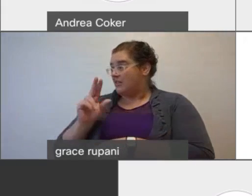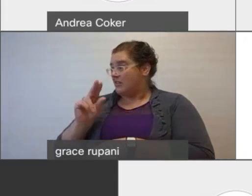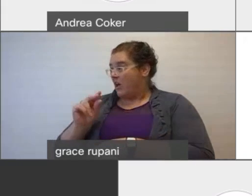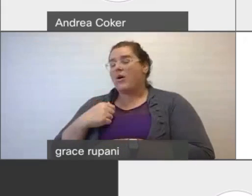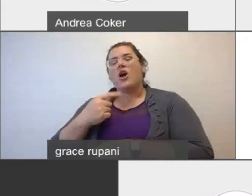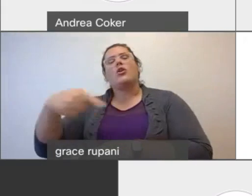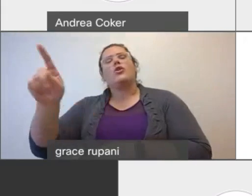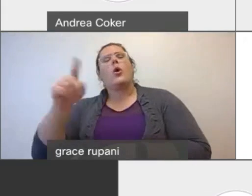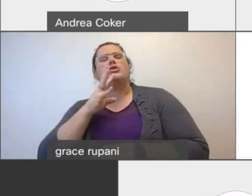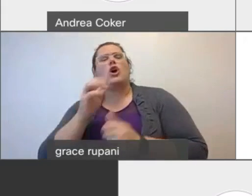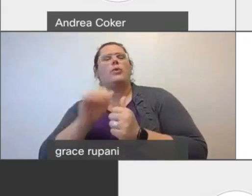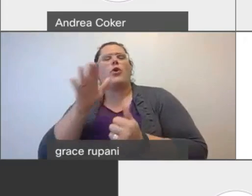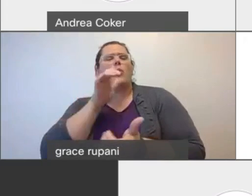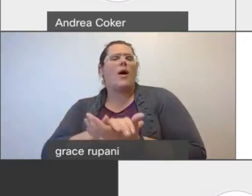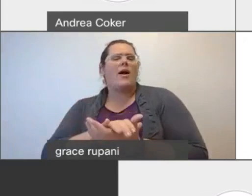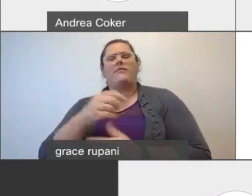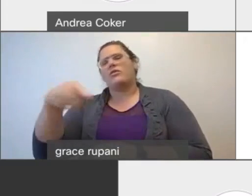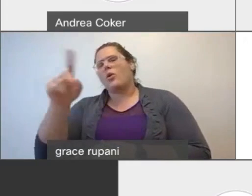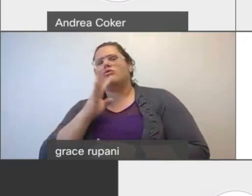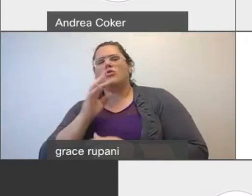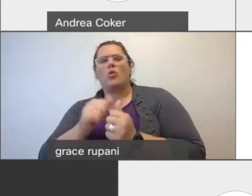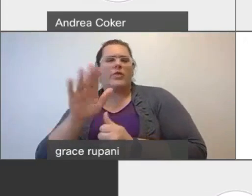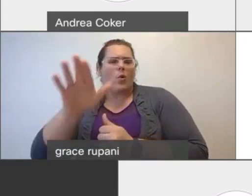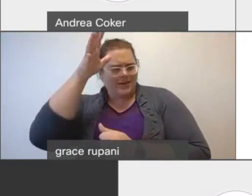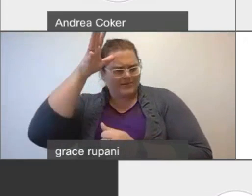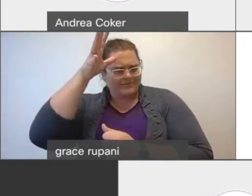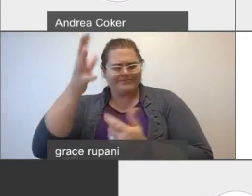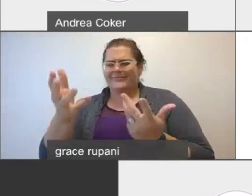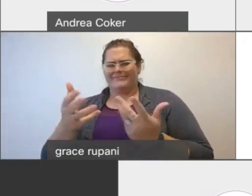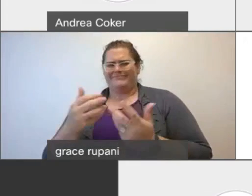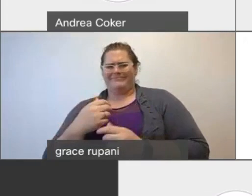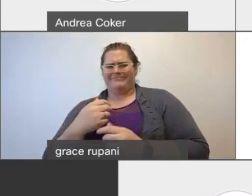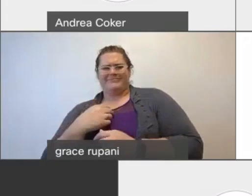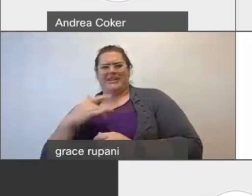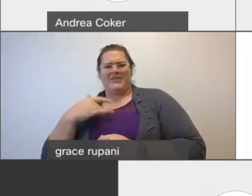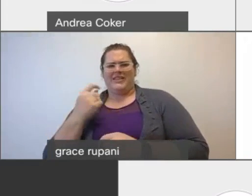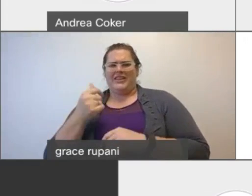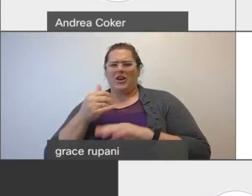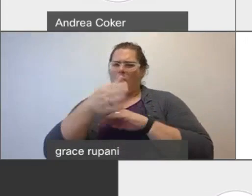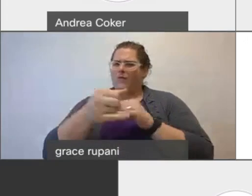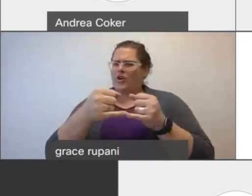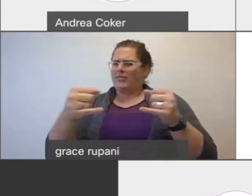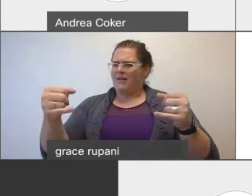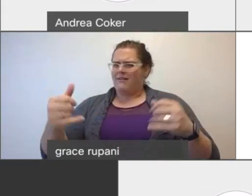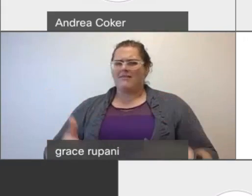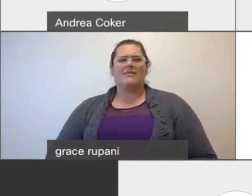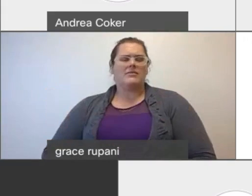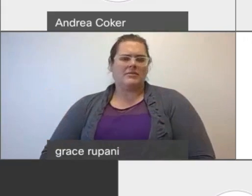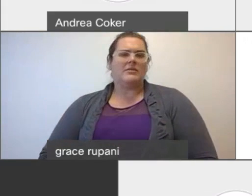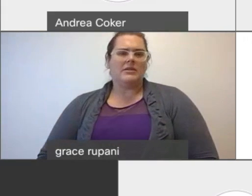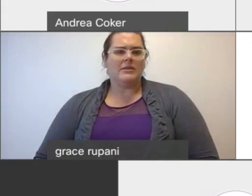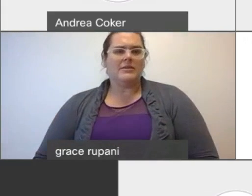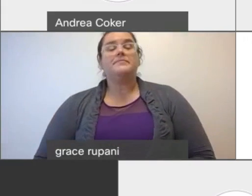them going step further and talking to my family about my I read the question, Winslow,